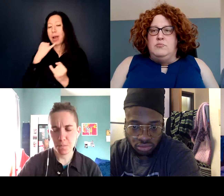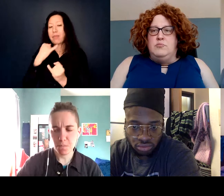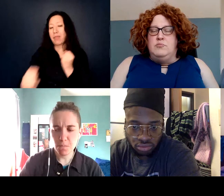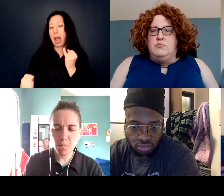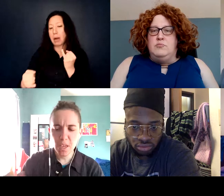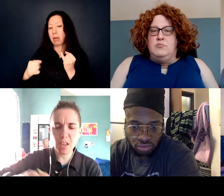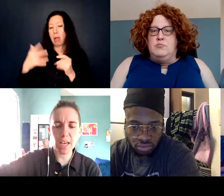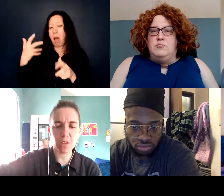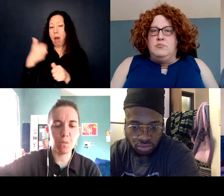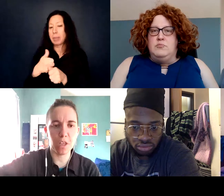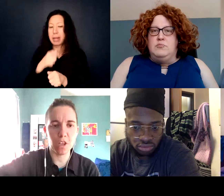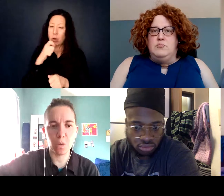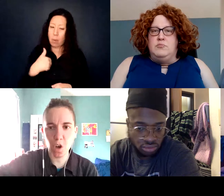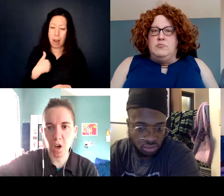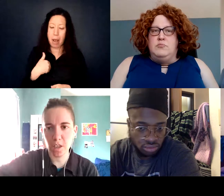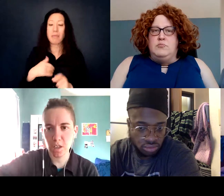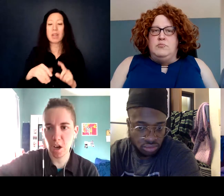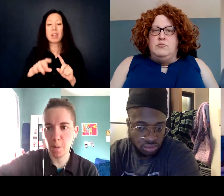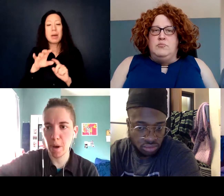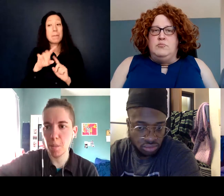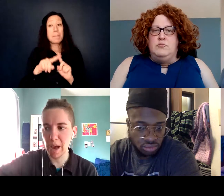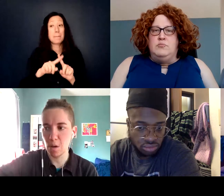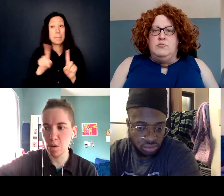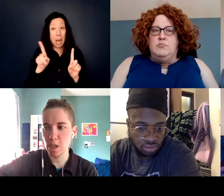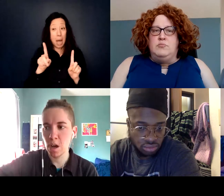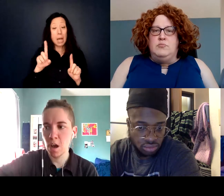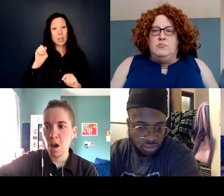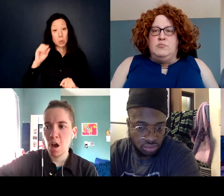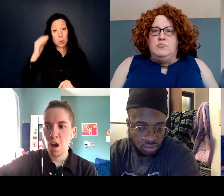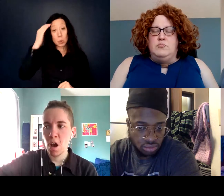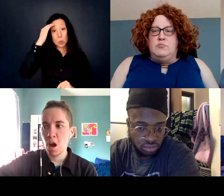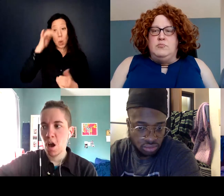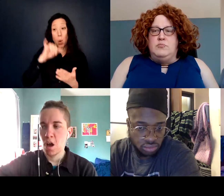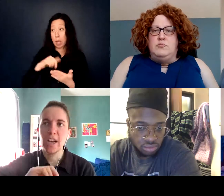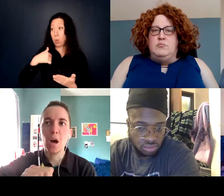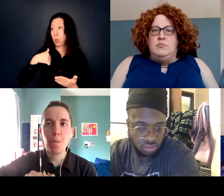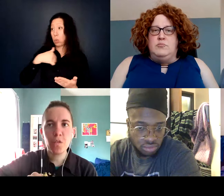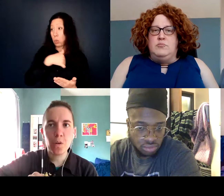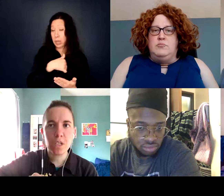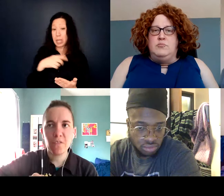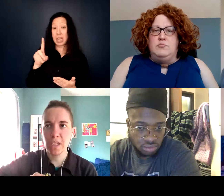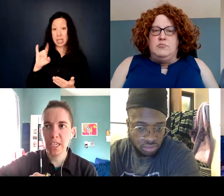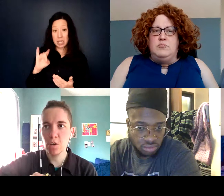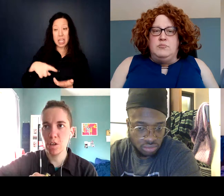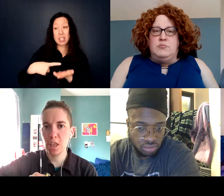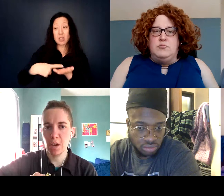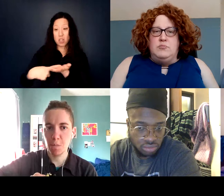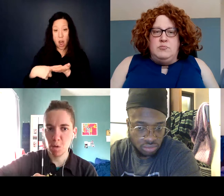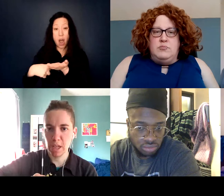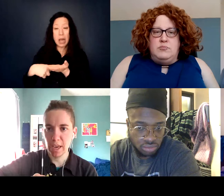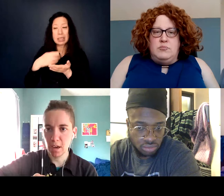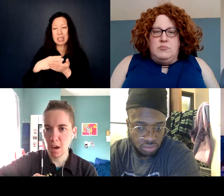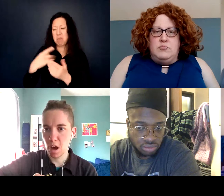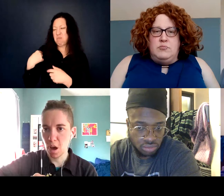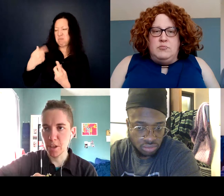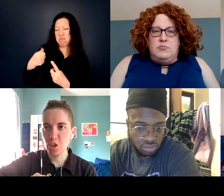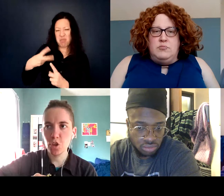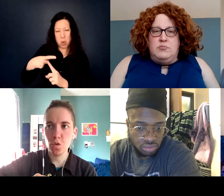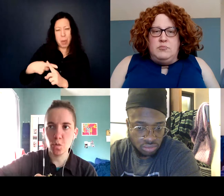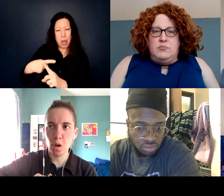know in the last few months we've talked some about, like, a couple folks have volunteered that they would be